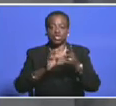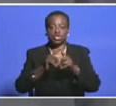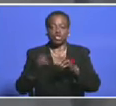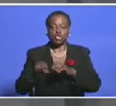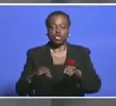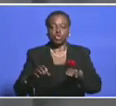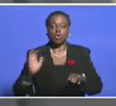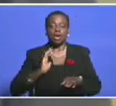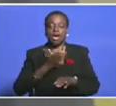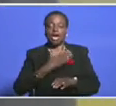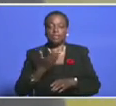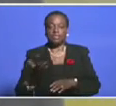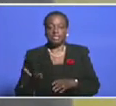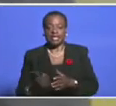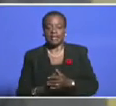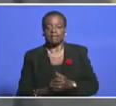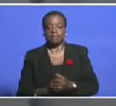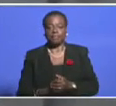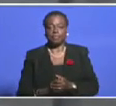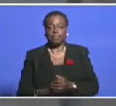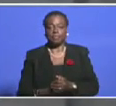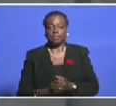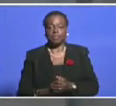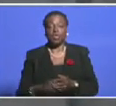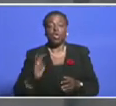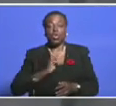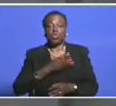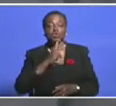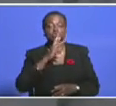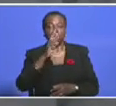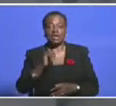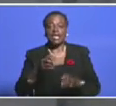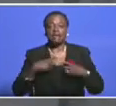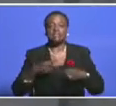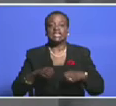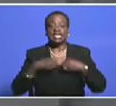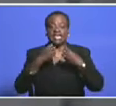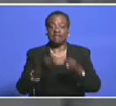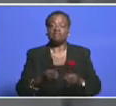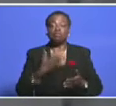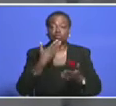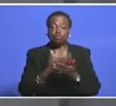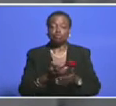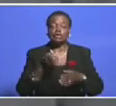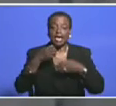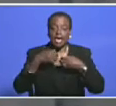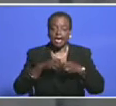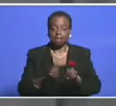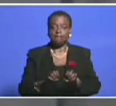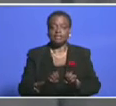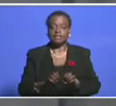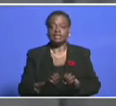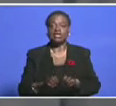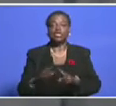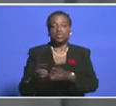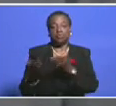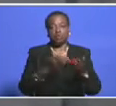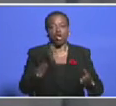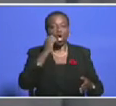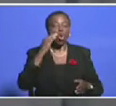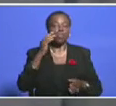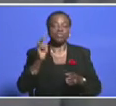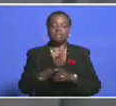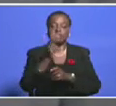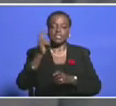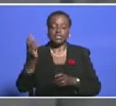to win, really give a real good effort defensively to ensure that we can bring home the victory.